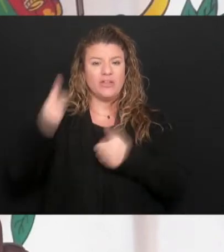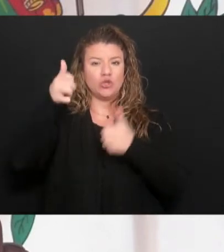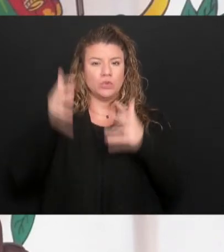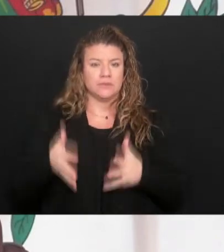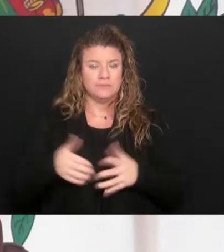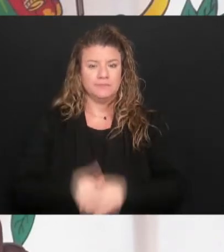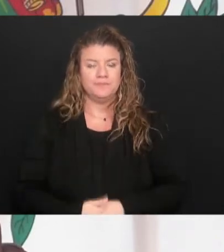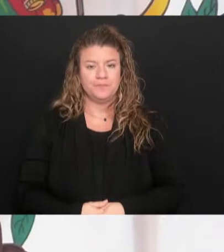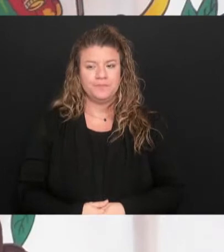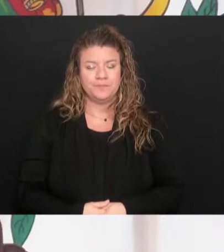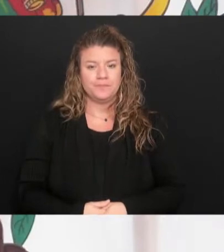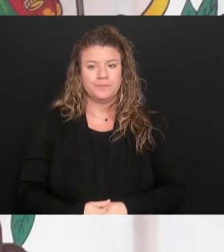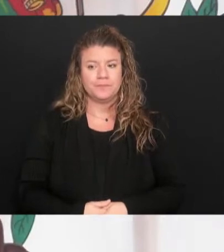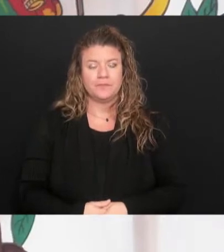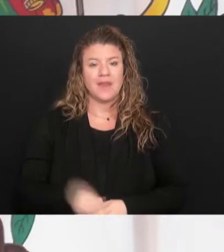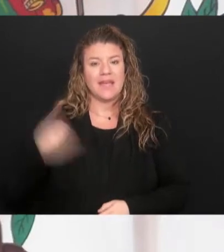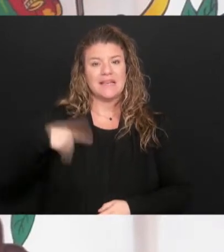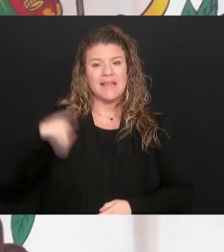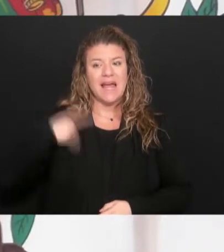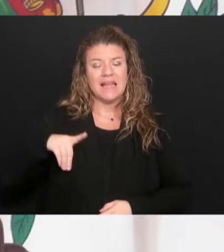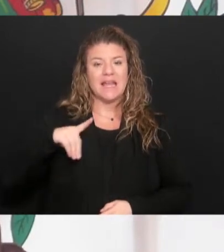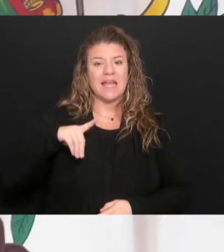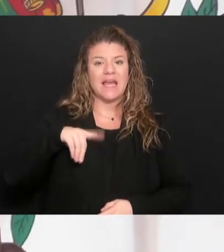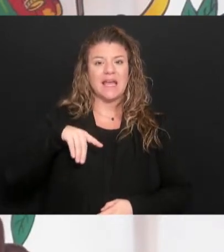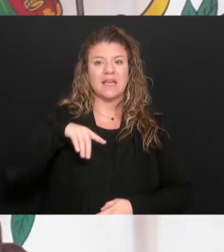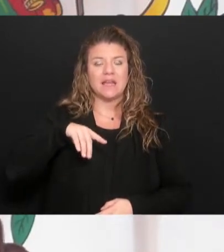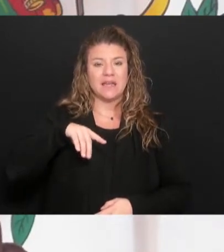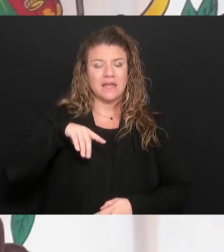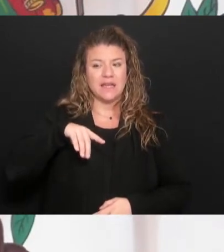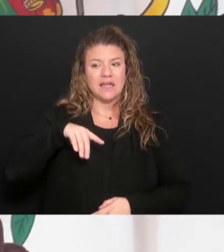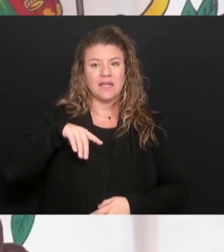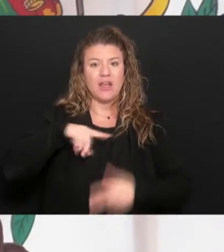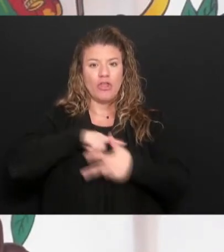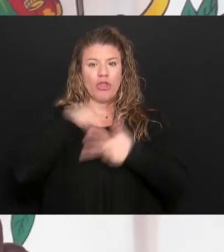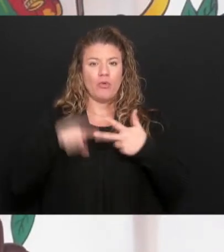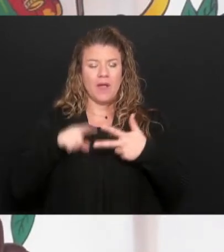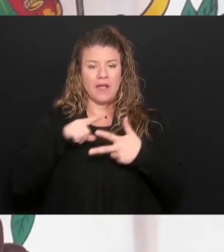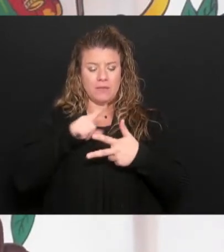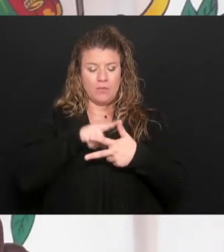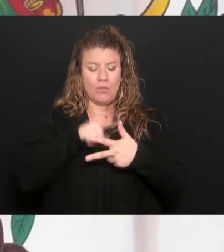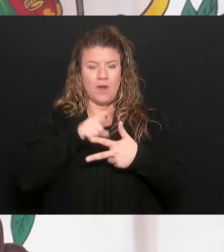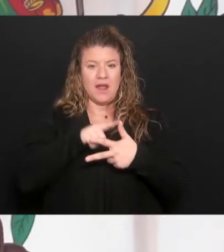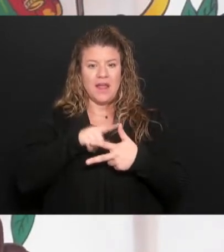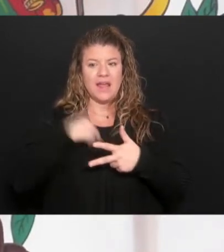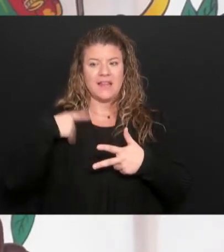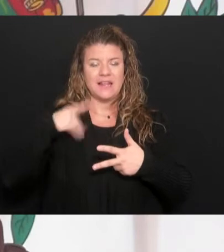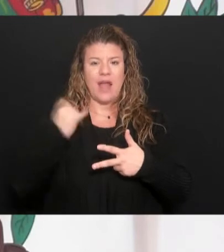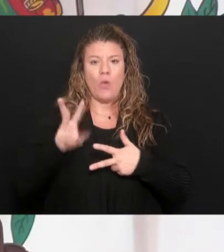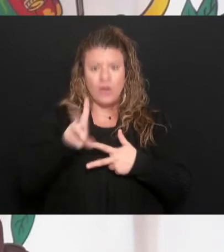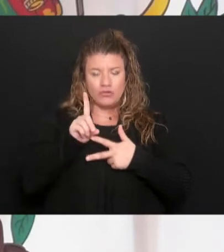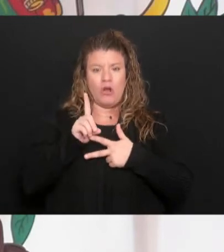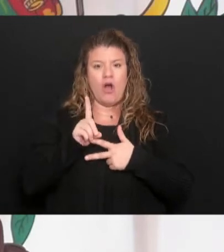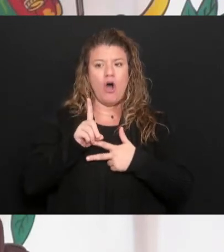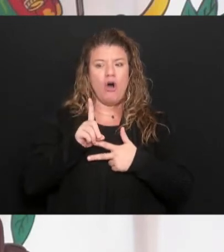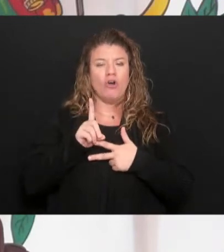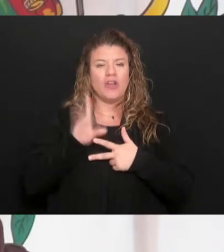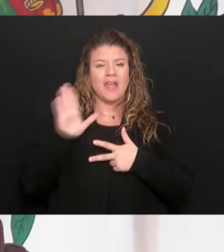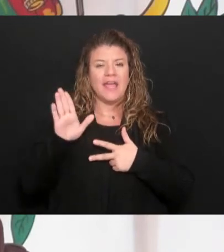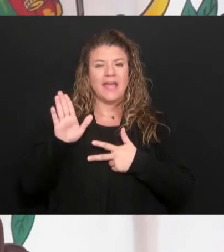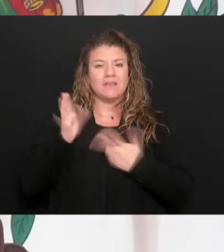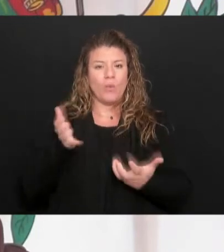sir. Delegate Buckle has walked back his role in a letter to other elected